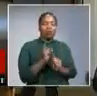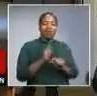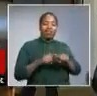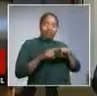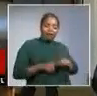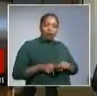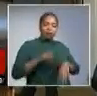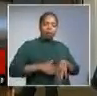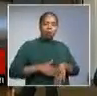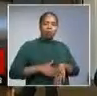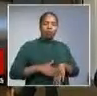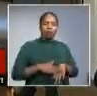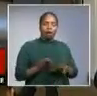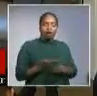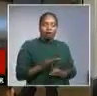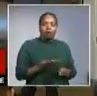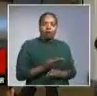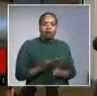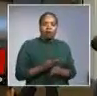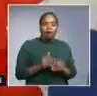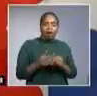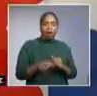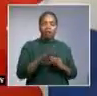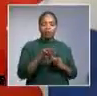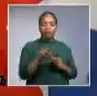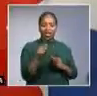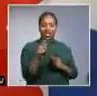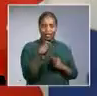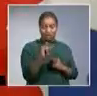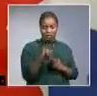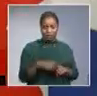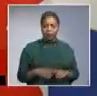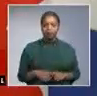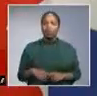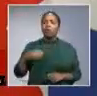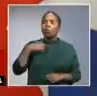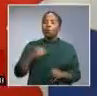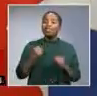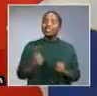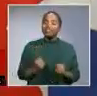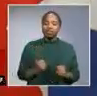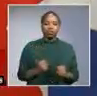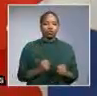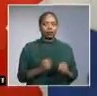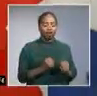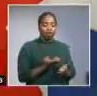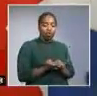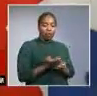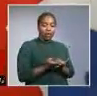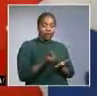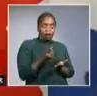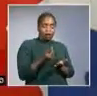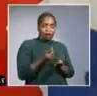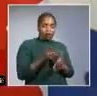on to continue open trade post-Brexit. We want to build on the strong foundation of our economic relationship to ensure